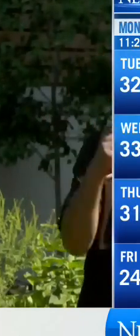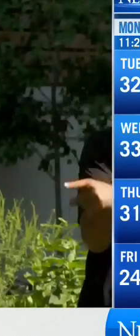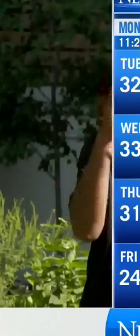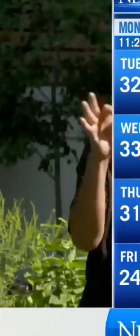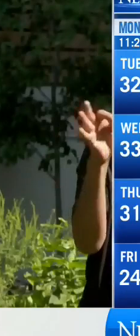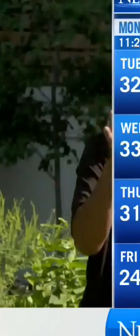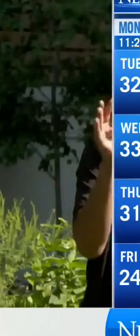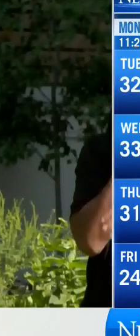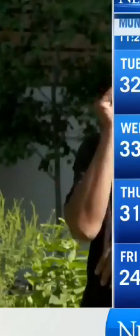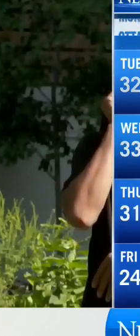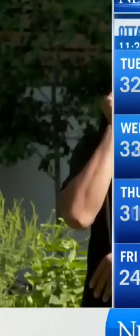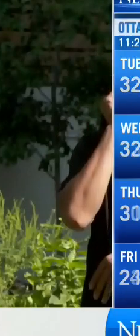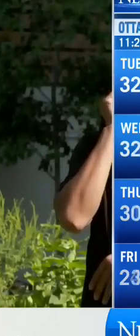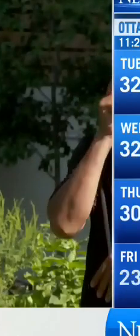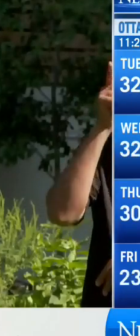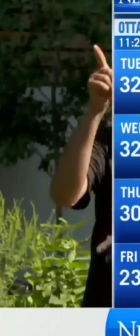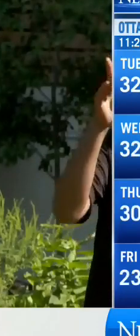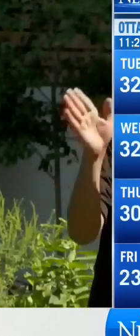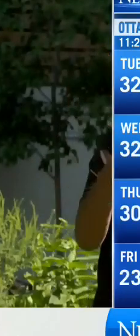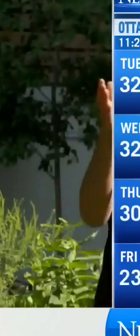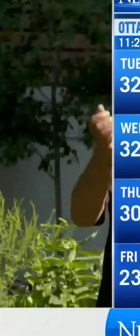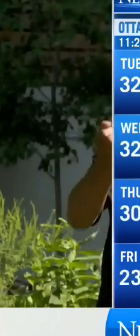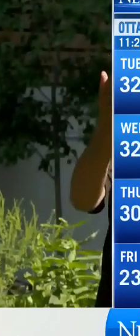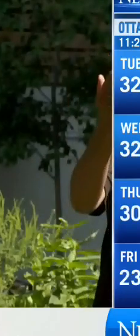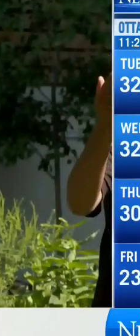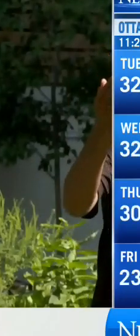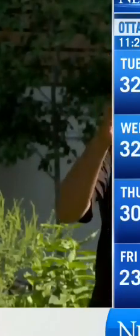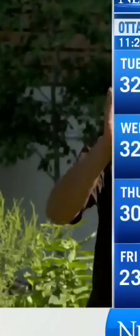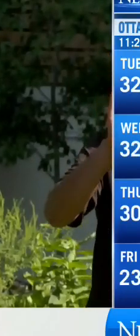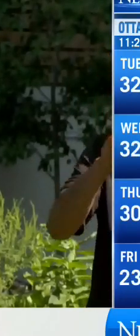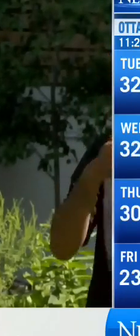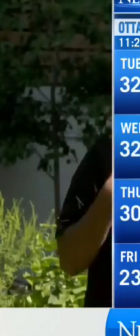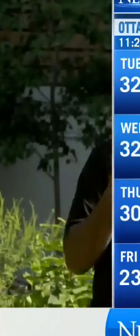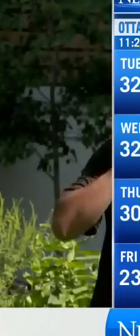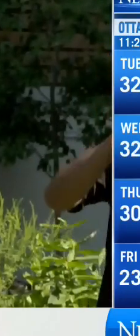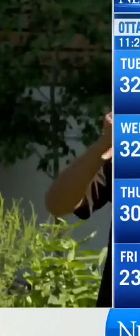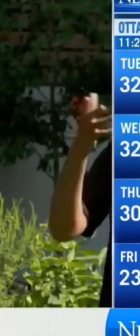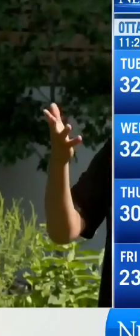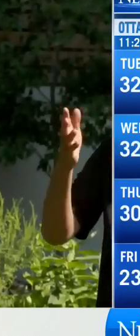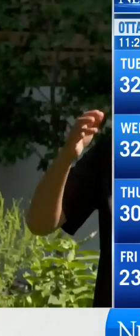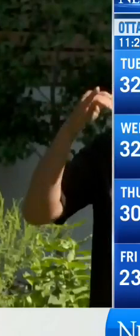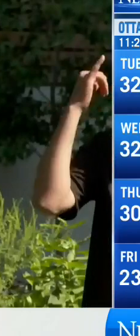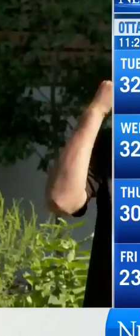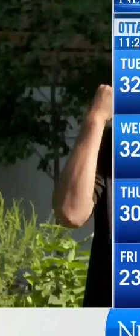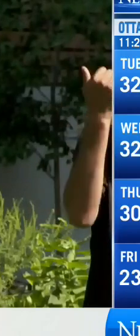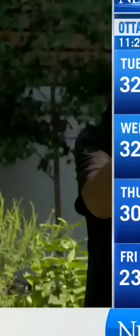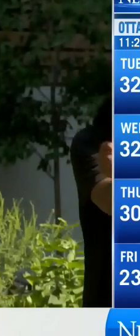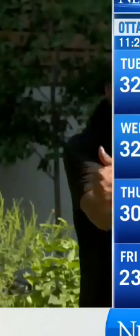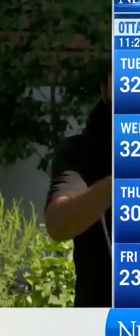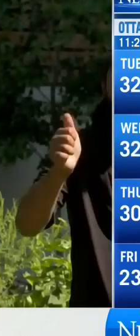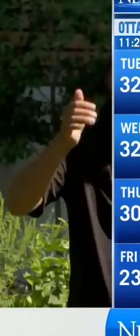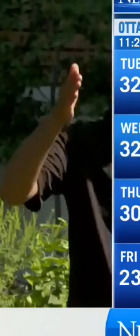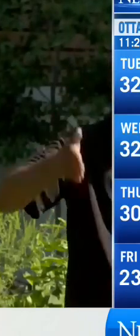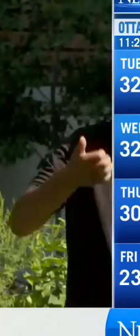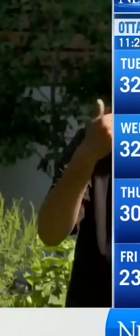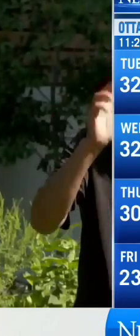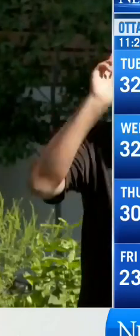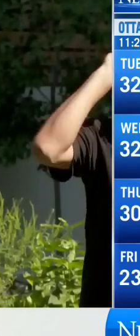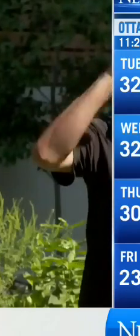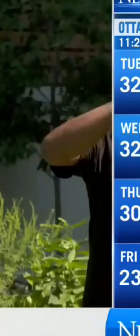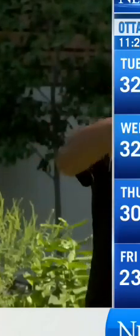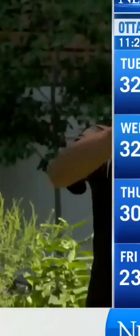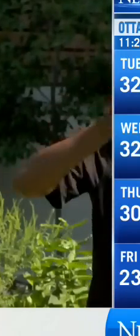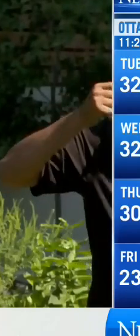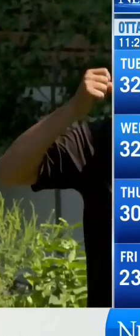that if anyone, any party, fully understood the urgency of the affordable